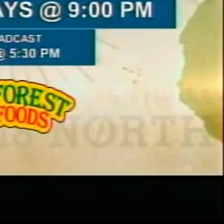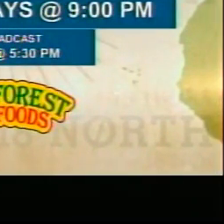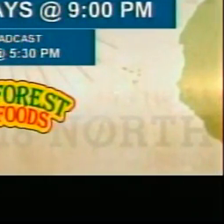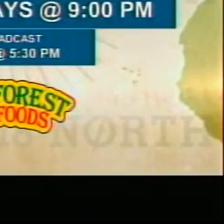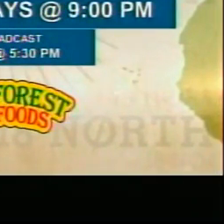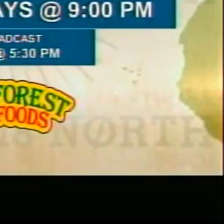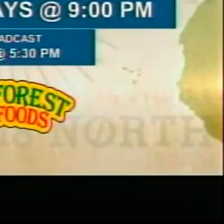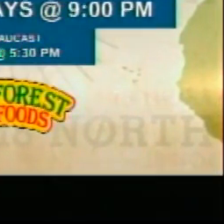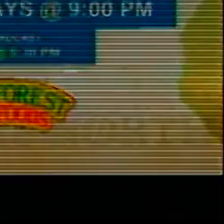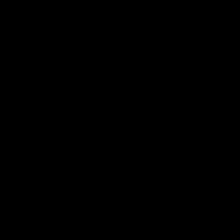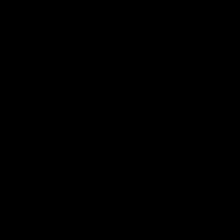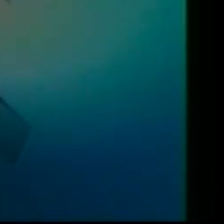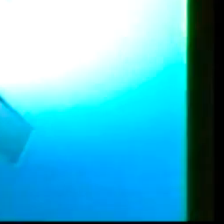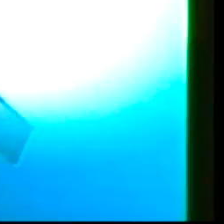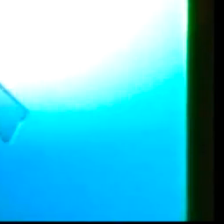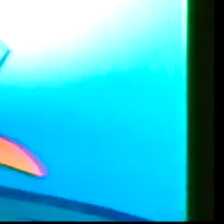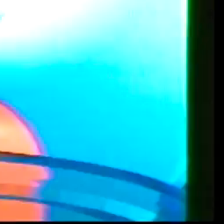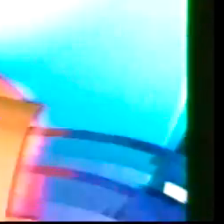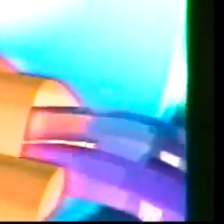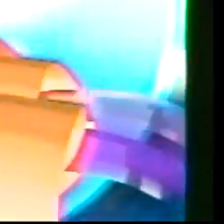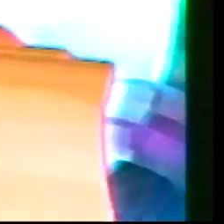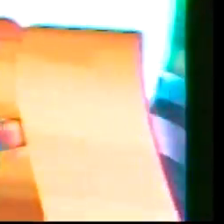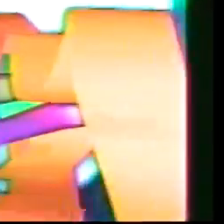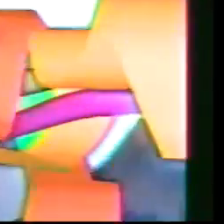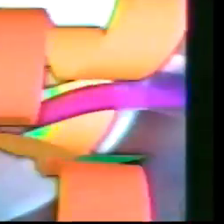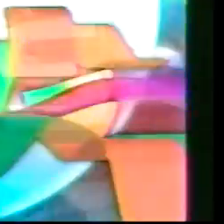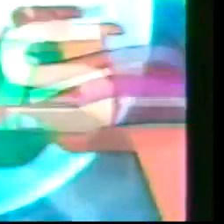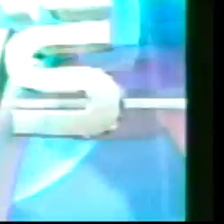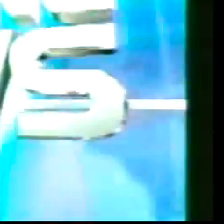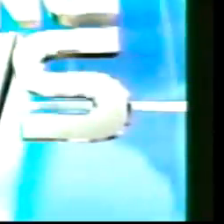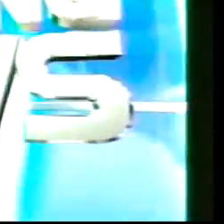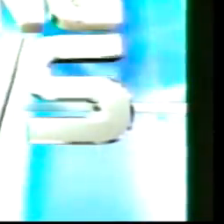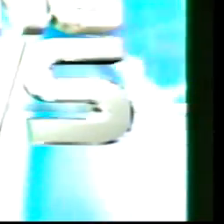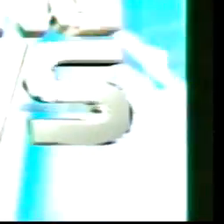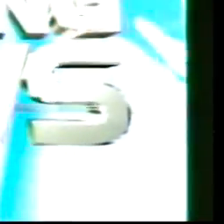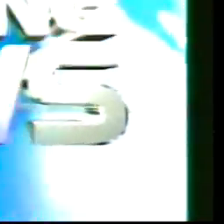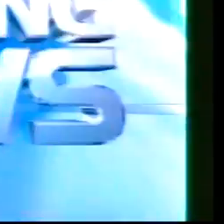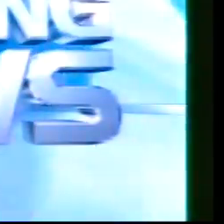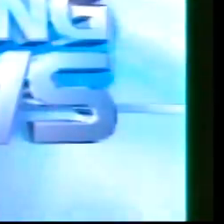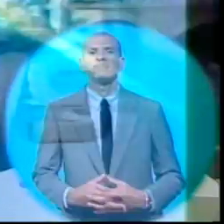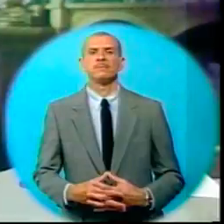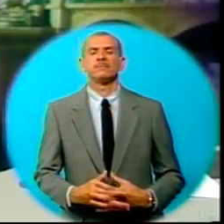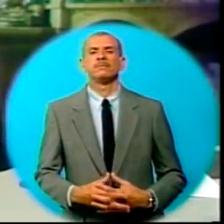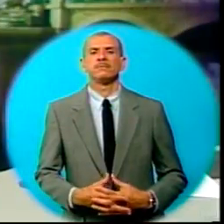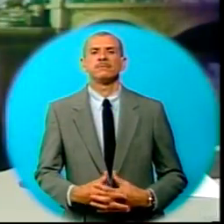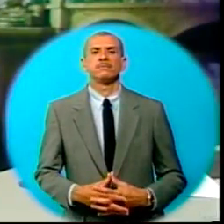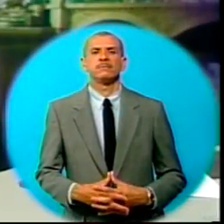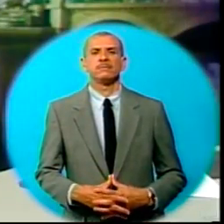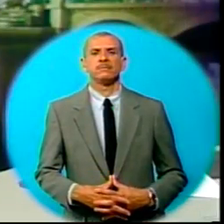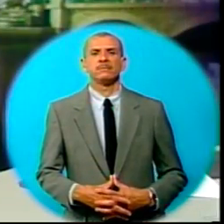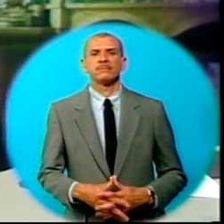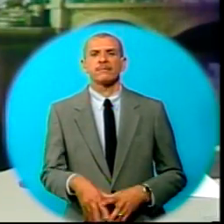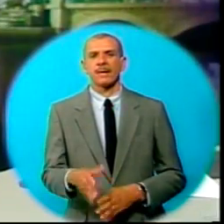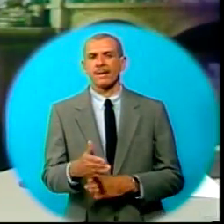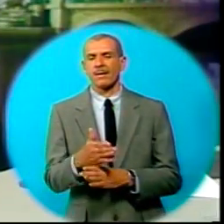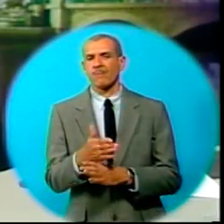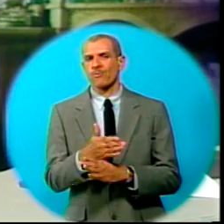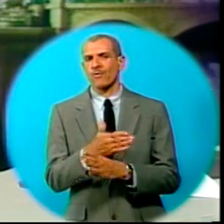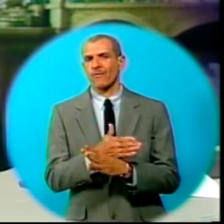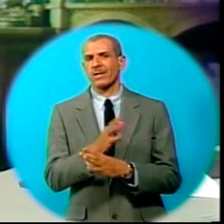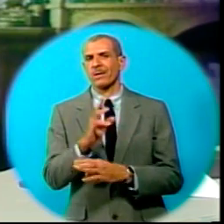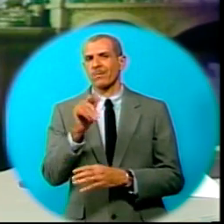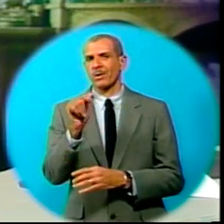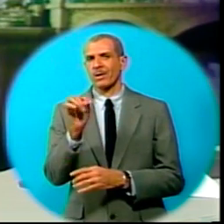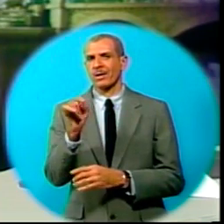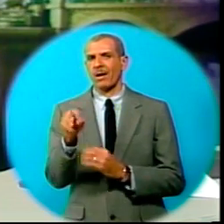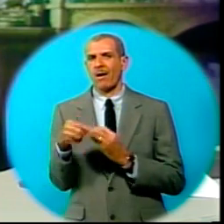was his personal, so he doesn't have to use a condom. Are our children being robbed of their youth? Everybody see me looking at me